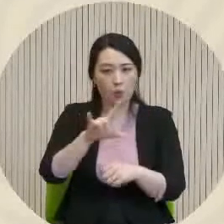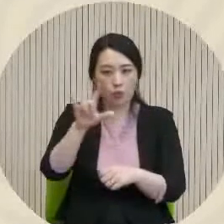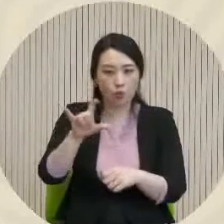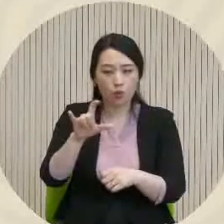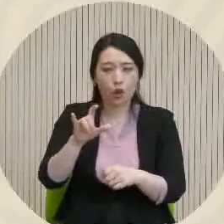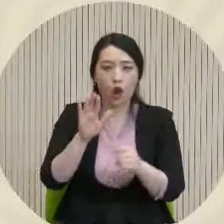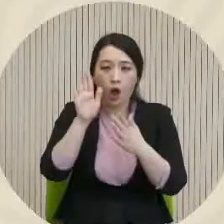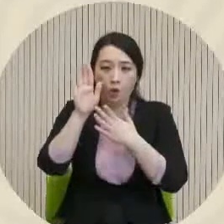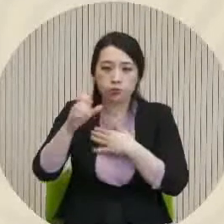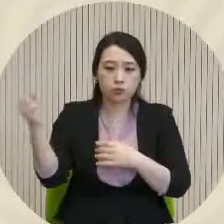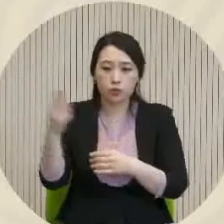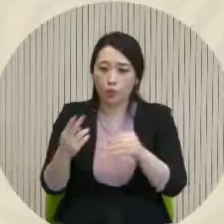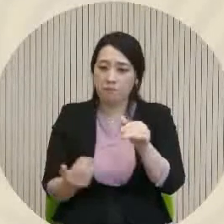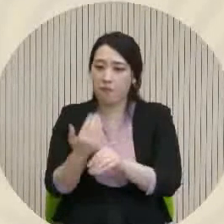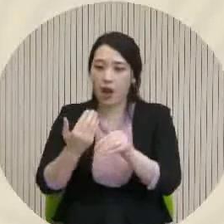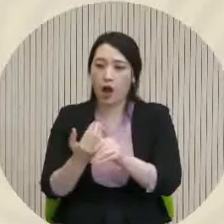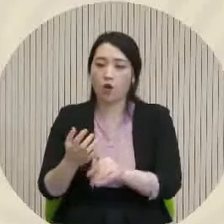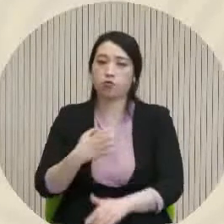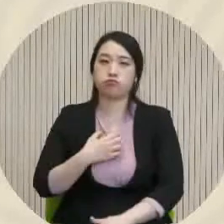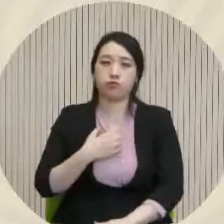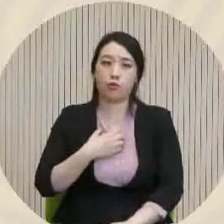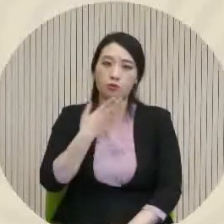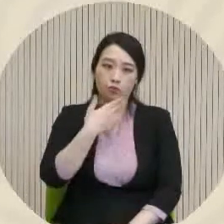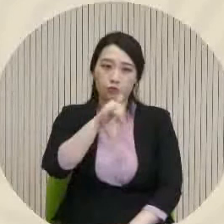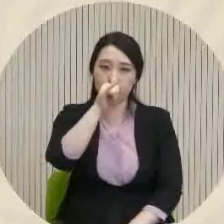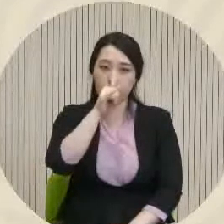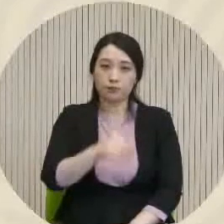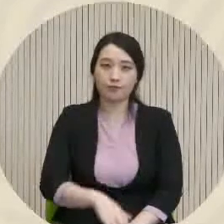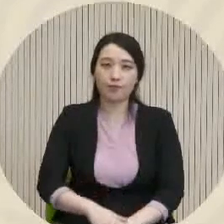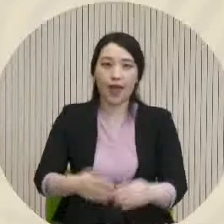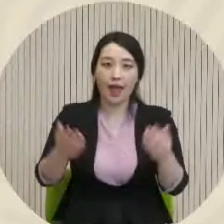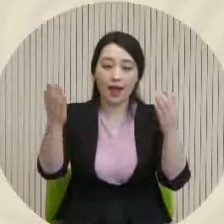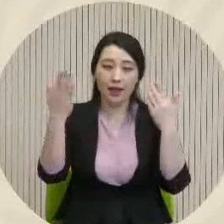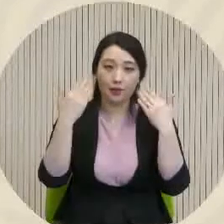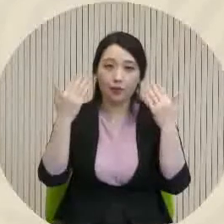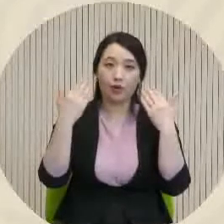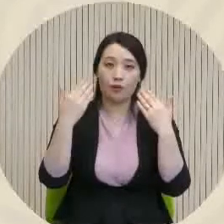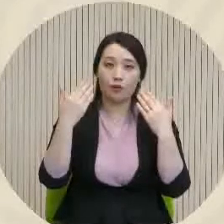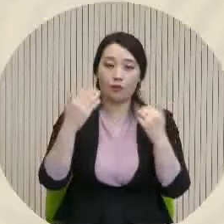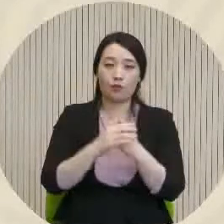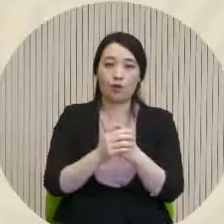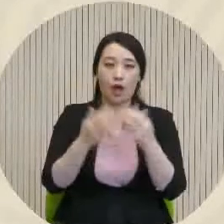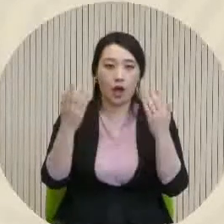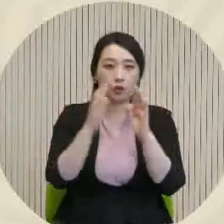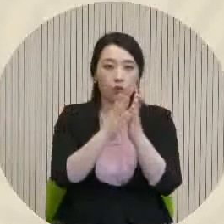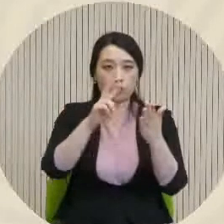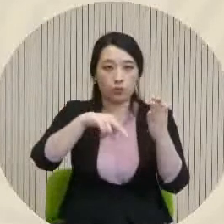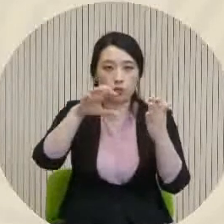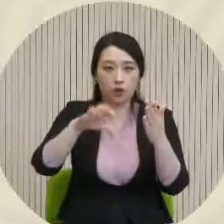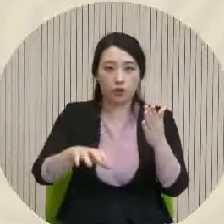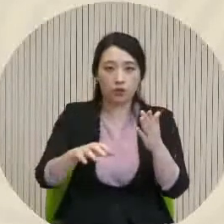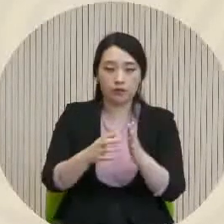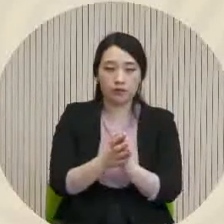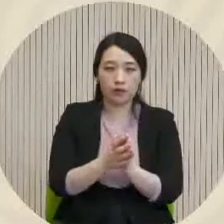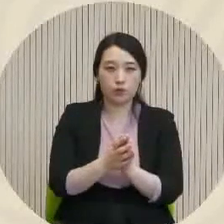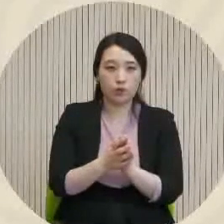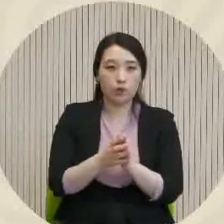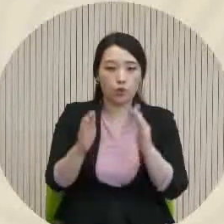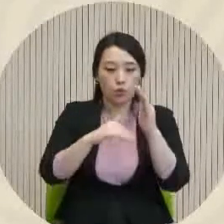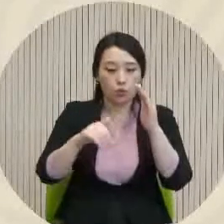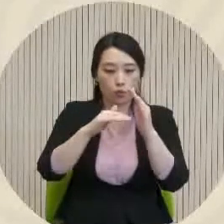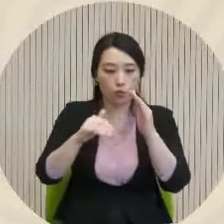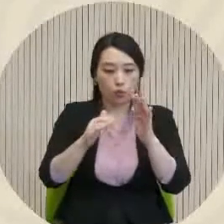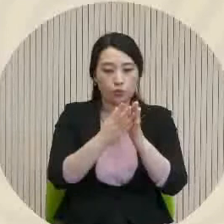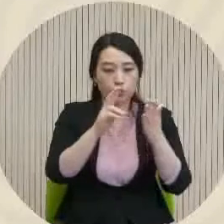because there will be second or third COVID pandemic. To support the